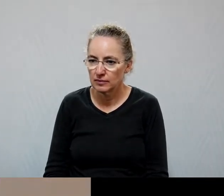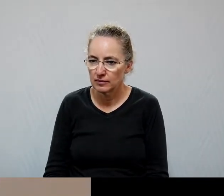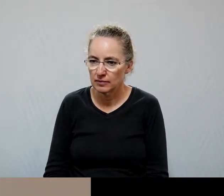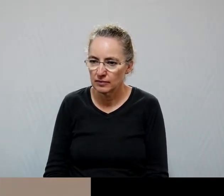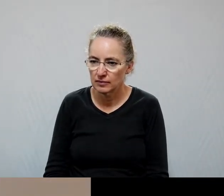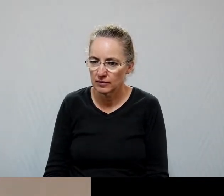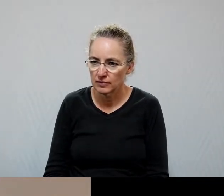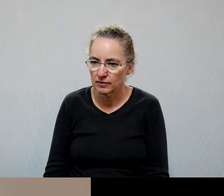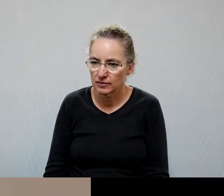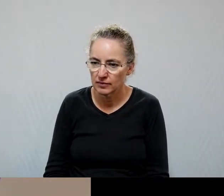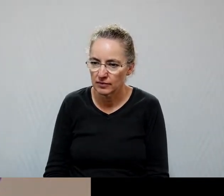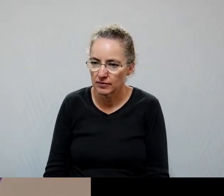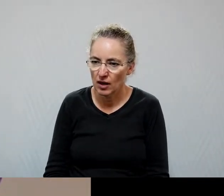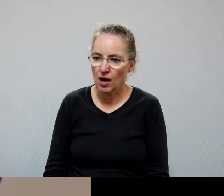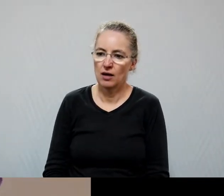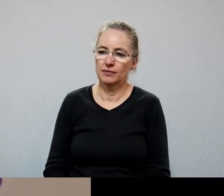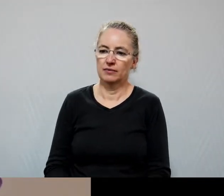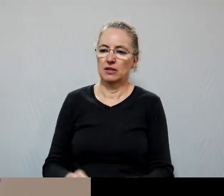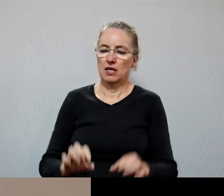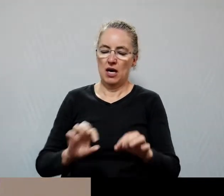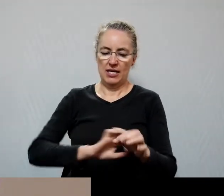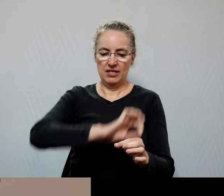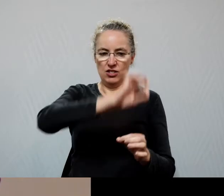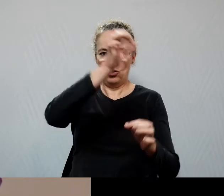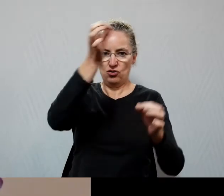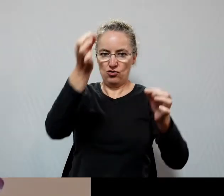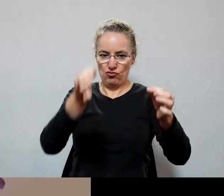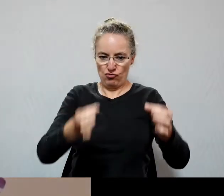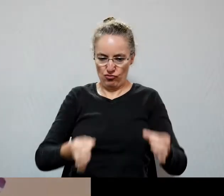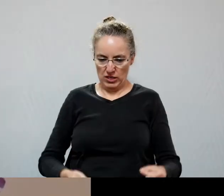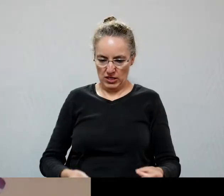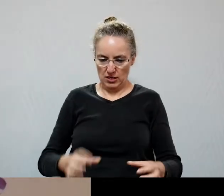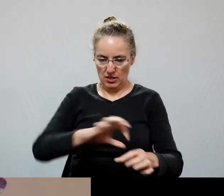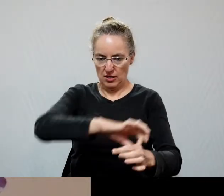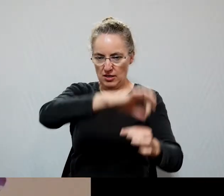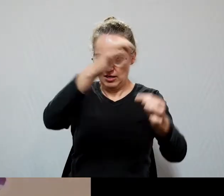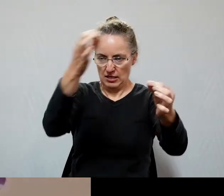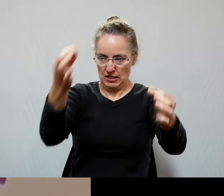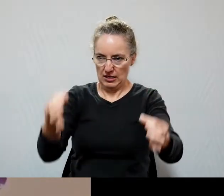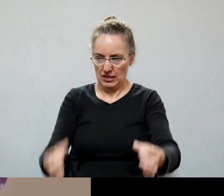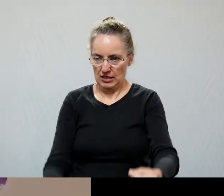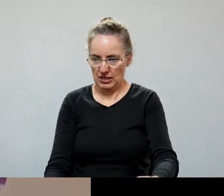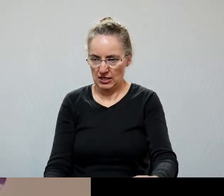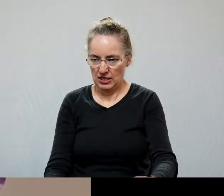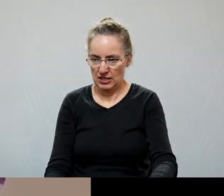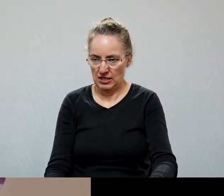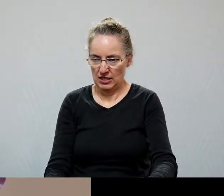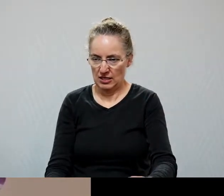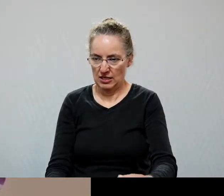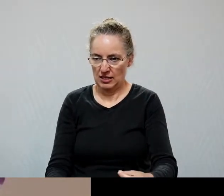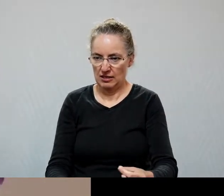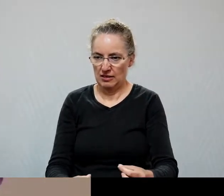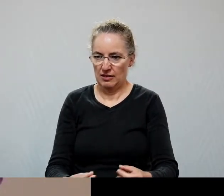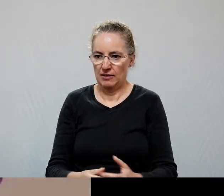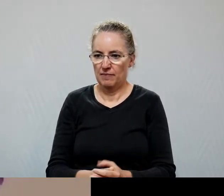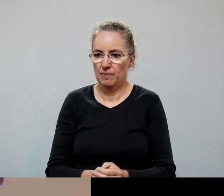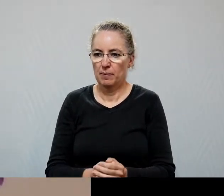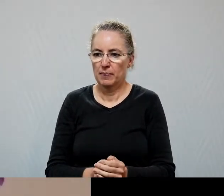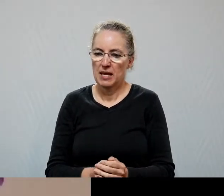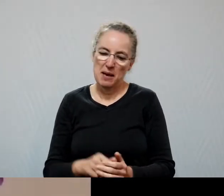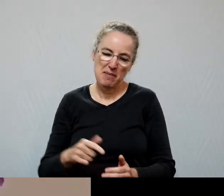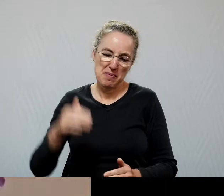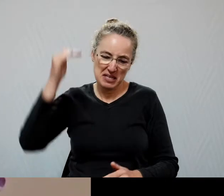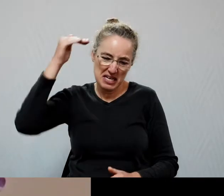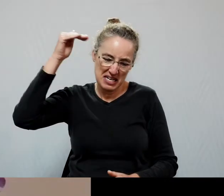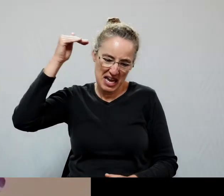Now you have your sheep legs. For the feet, you might need an adult to put a hole in the tops of your